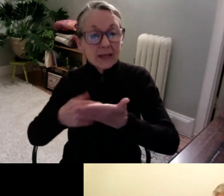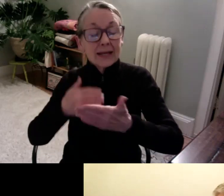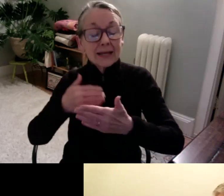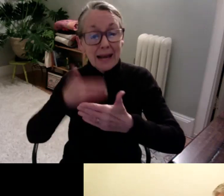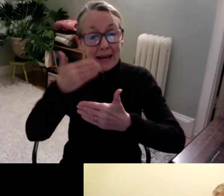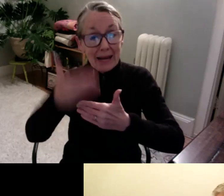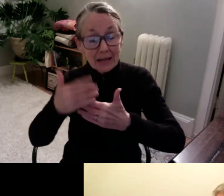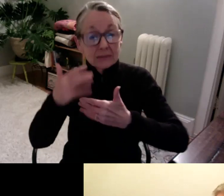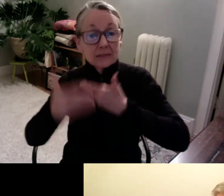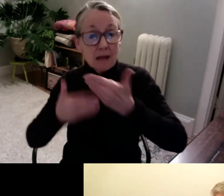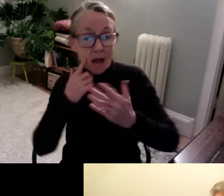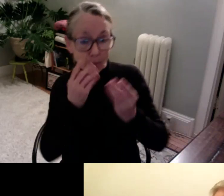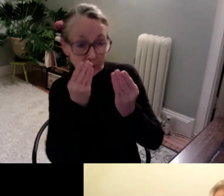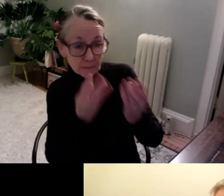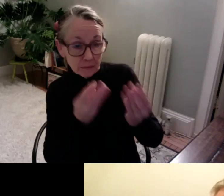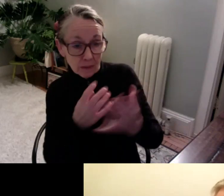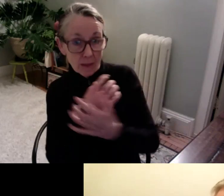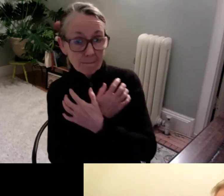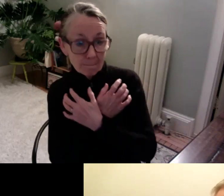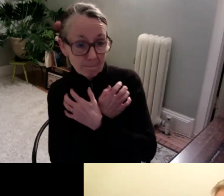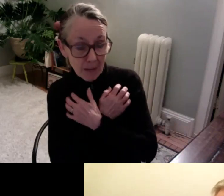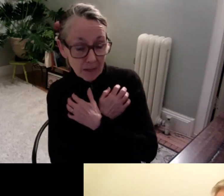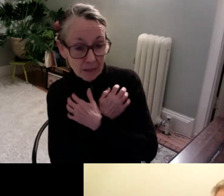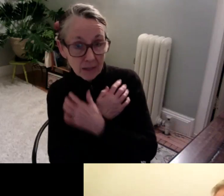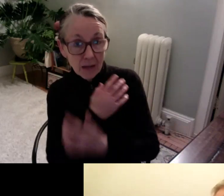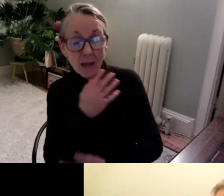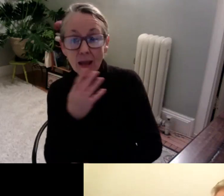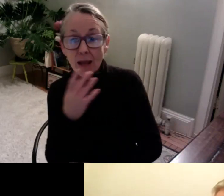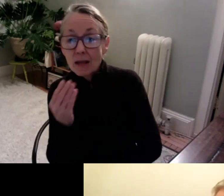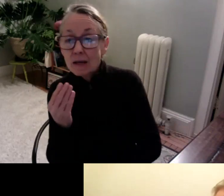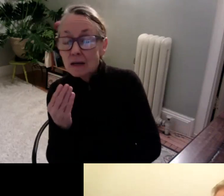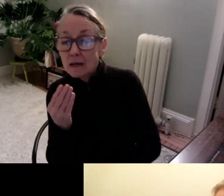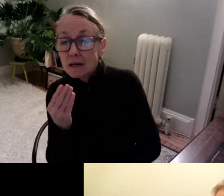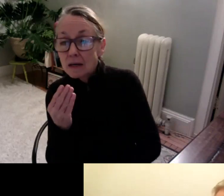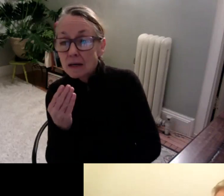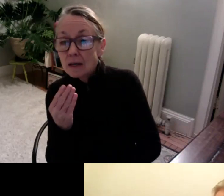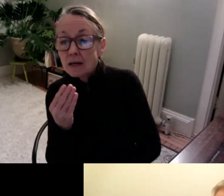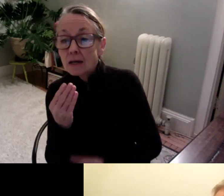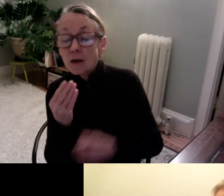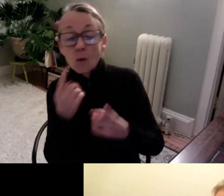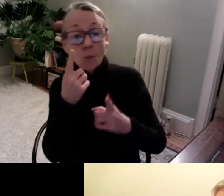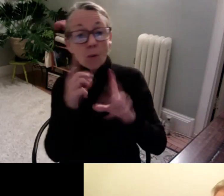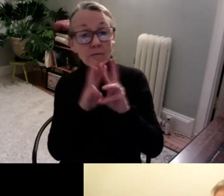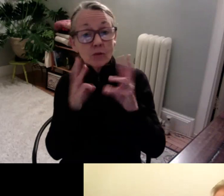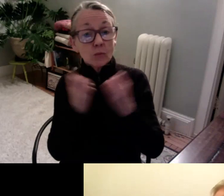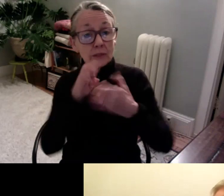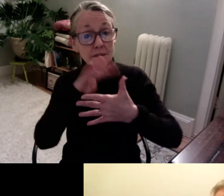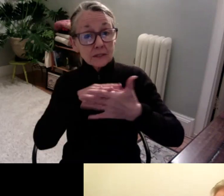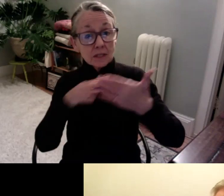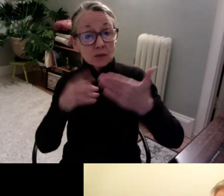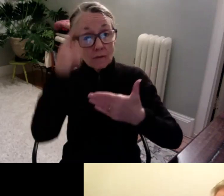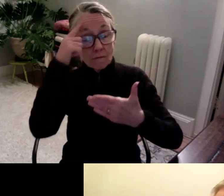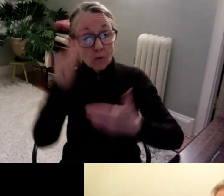with Mike. We sent out one of the workshops that we have scheduled for